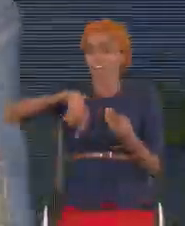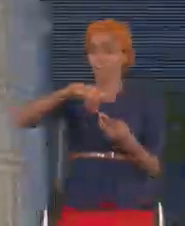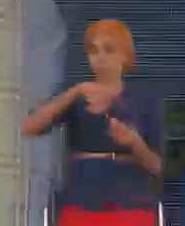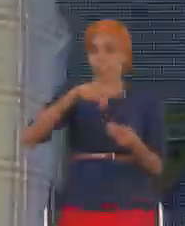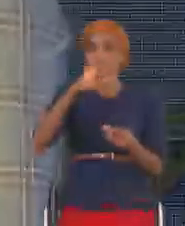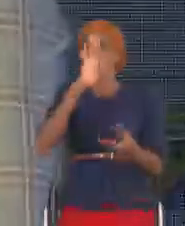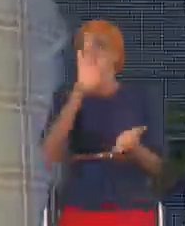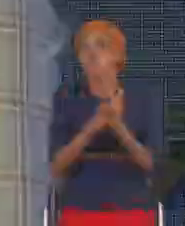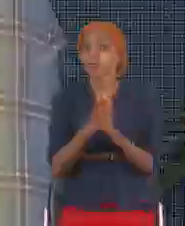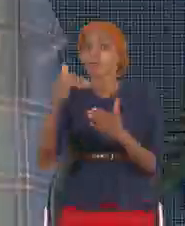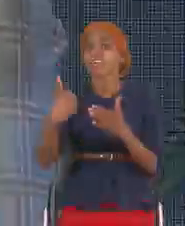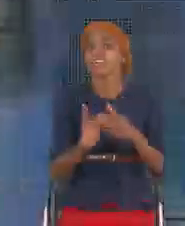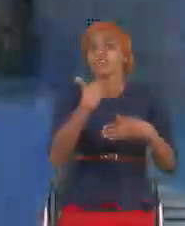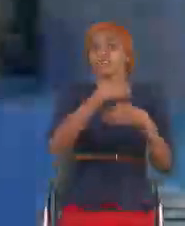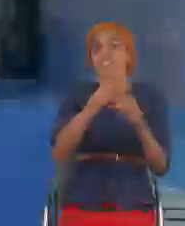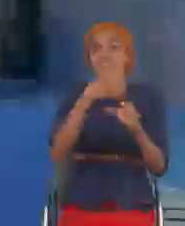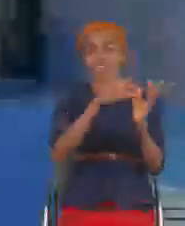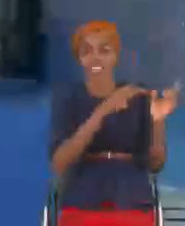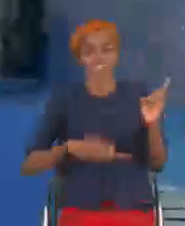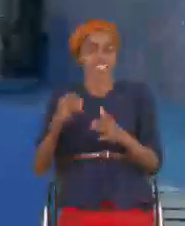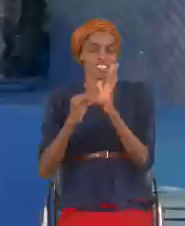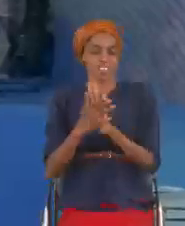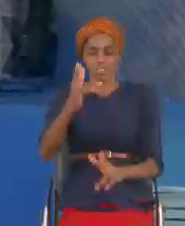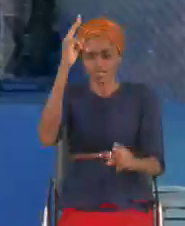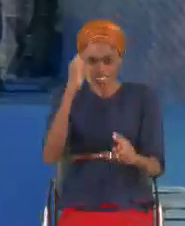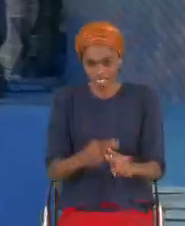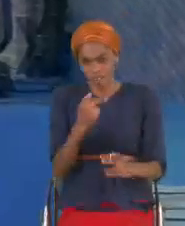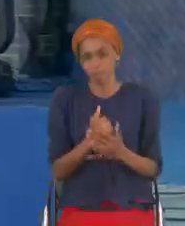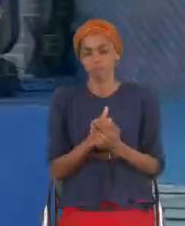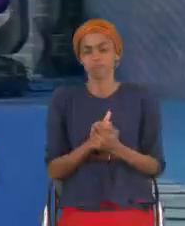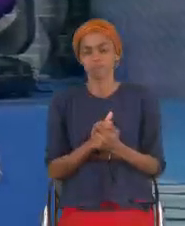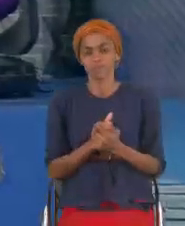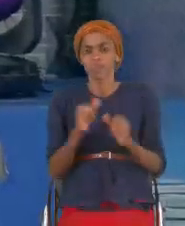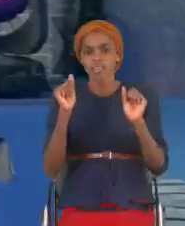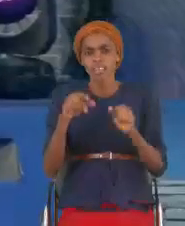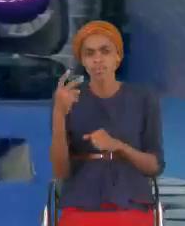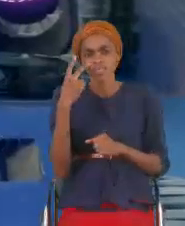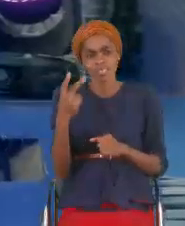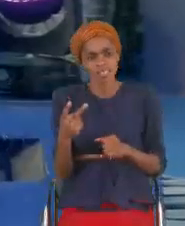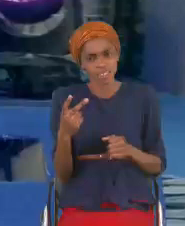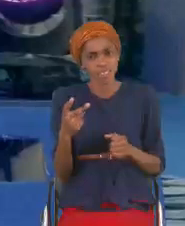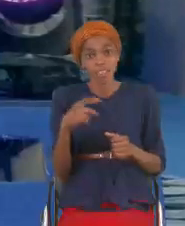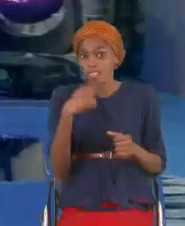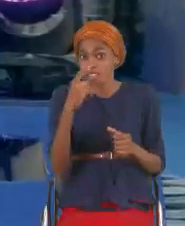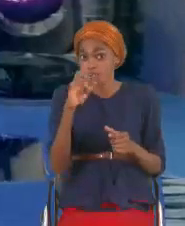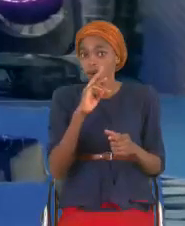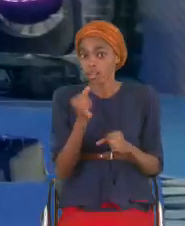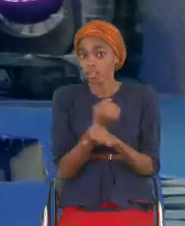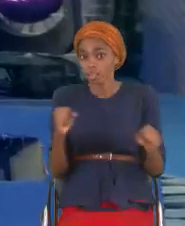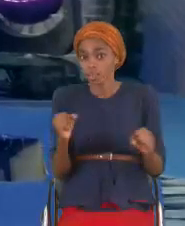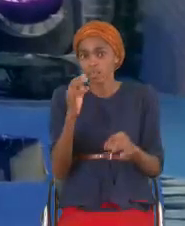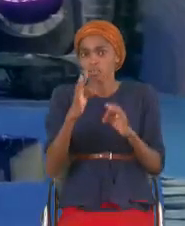new creature in Christ in Jesus' name. Can you say you are saved if you still have a